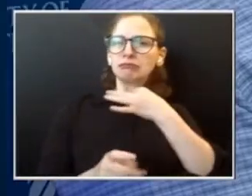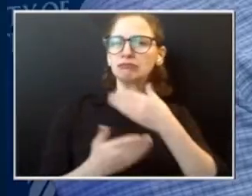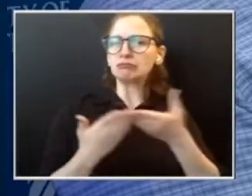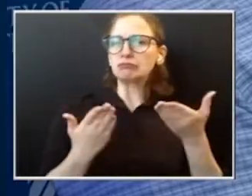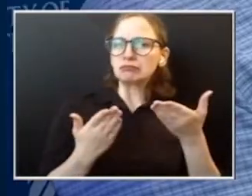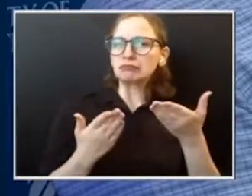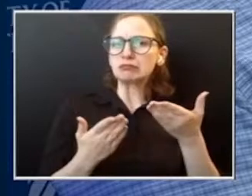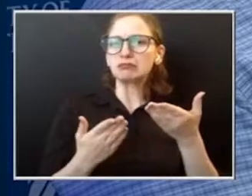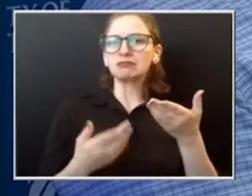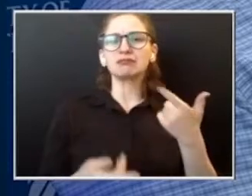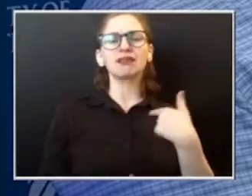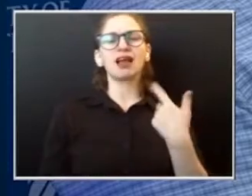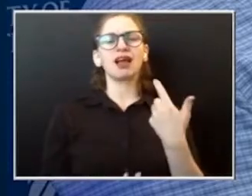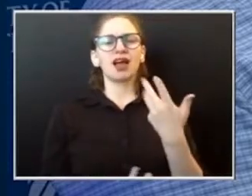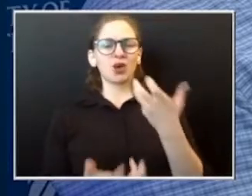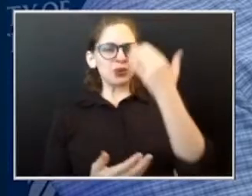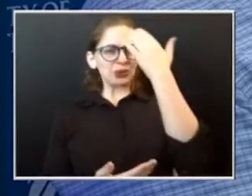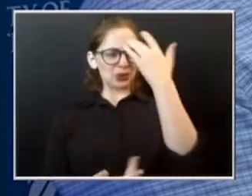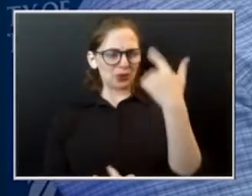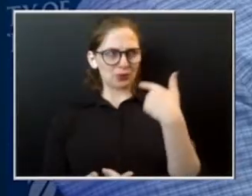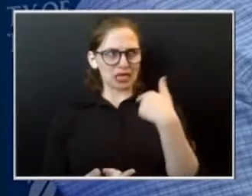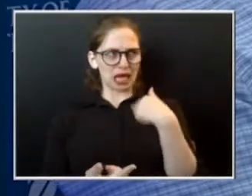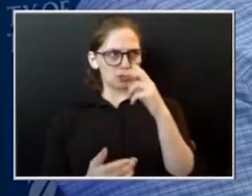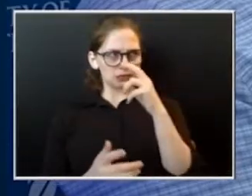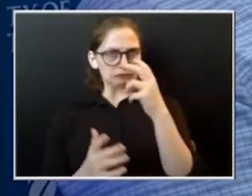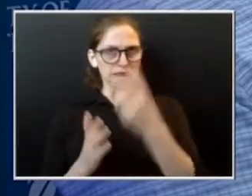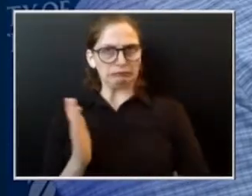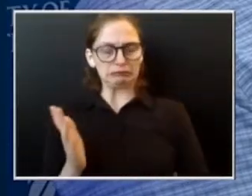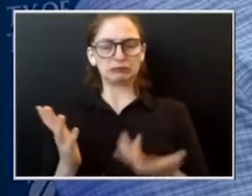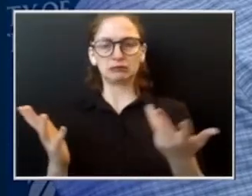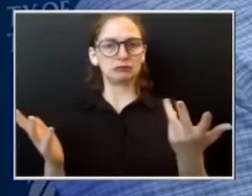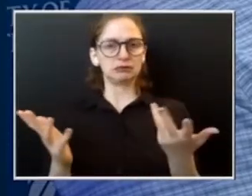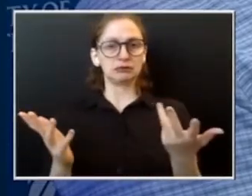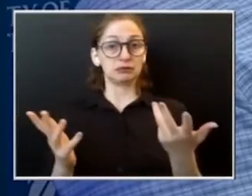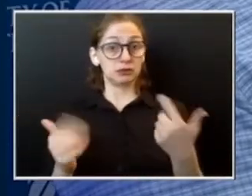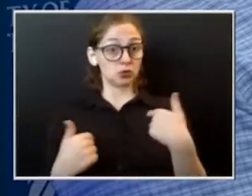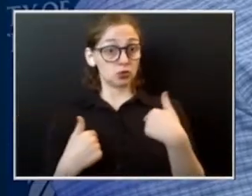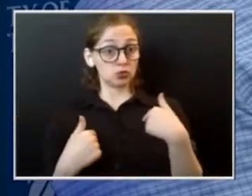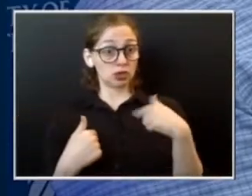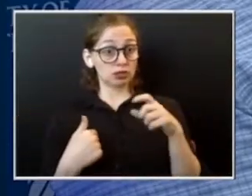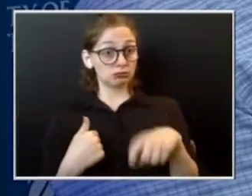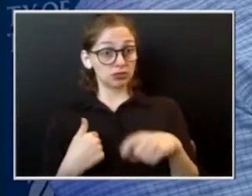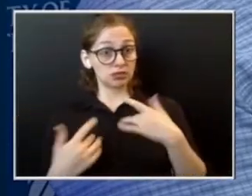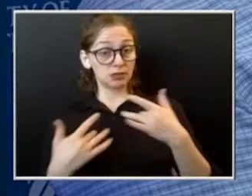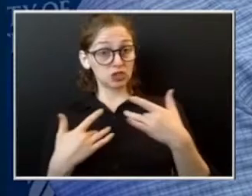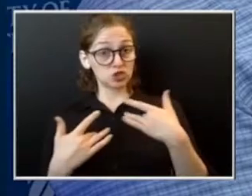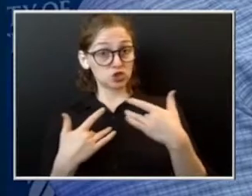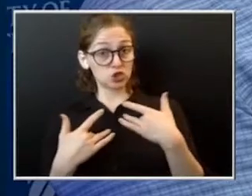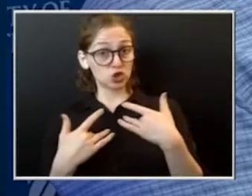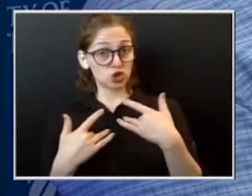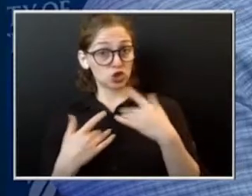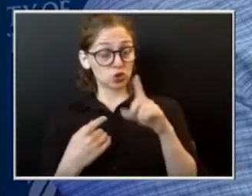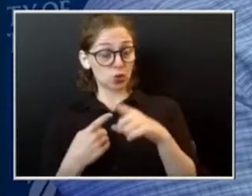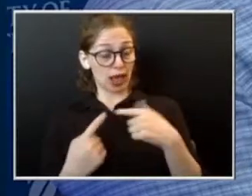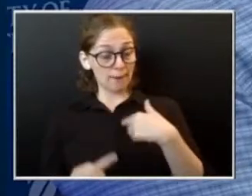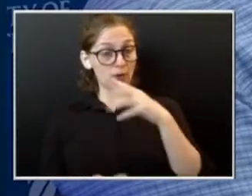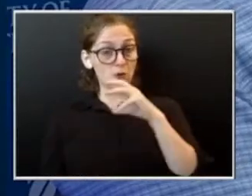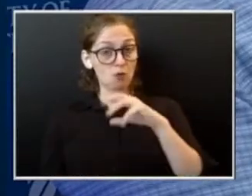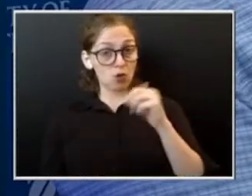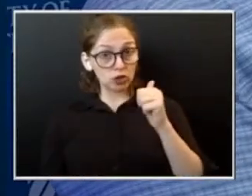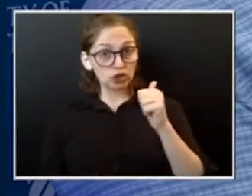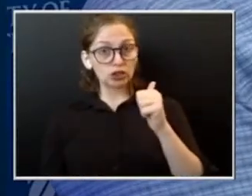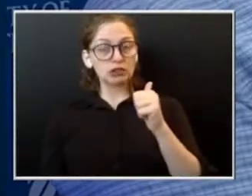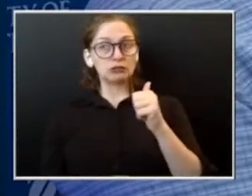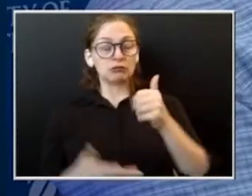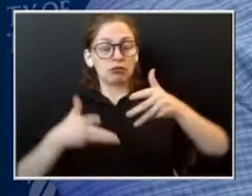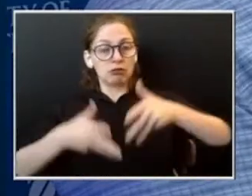getting myself into and whether or not I needed to be concerned as I grow older with having one kidney. And